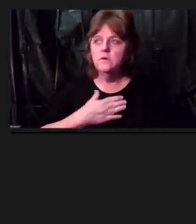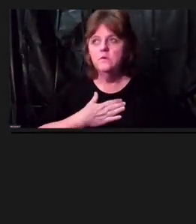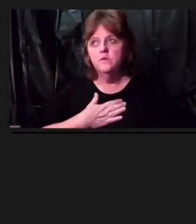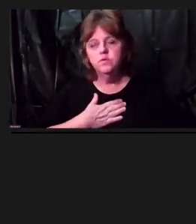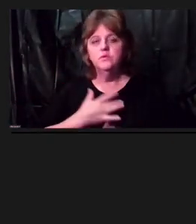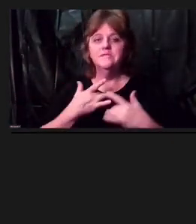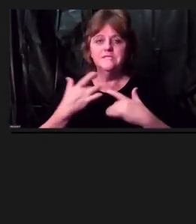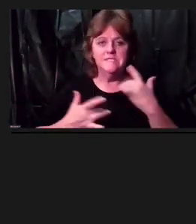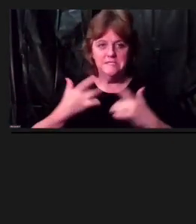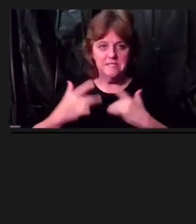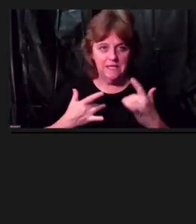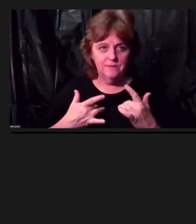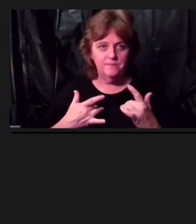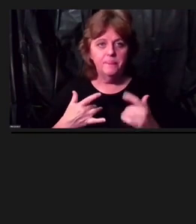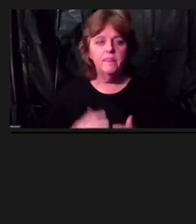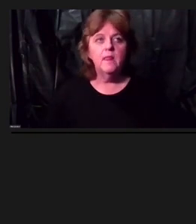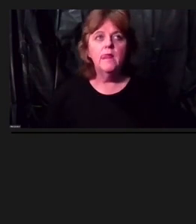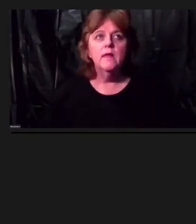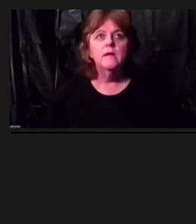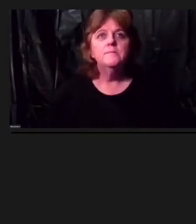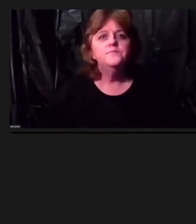that.